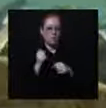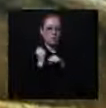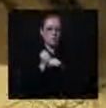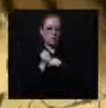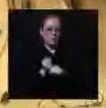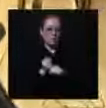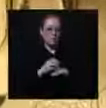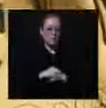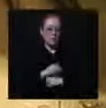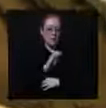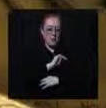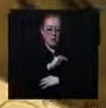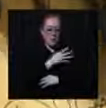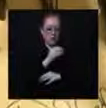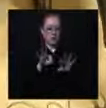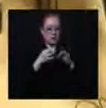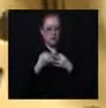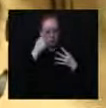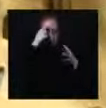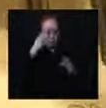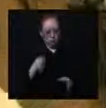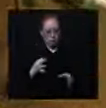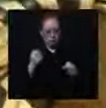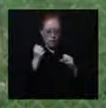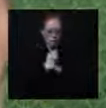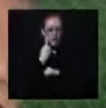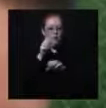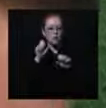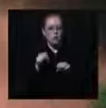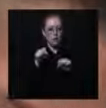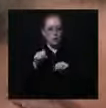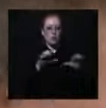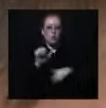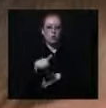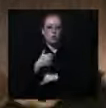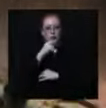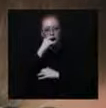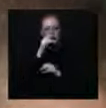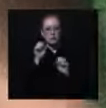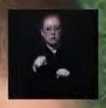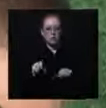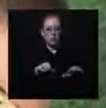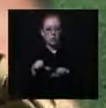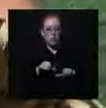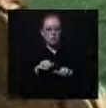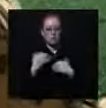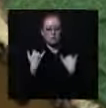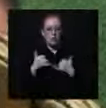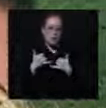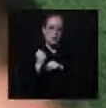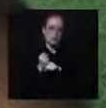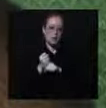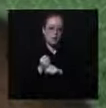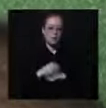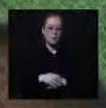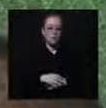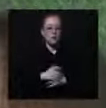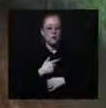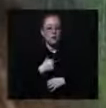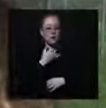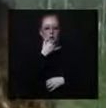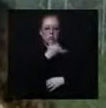baseball. Matthew and his family chose to fight for the ability to do what any other child gets to do: play baseball. I had